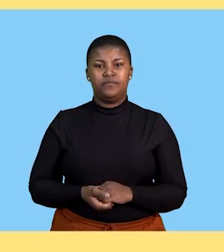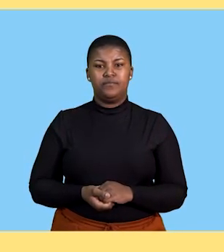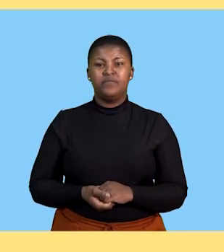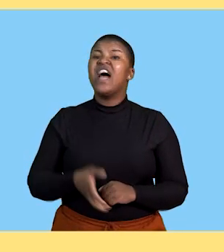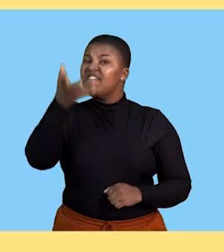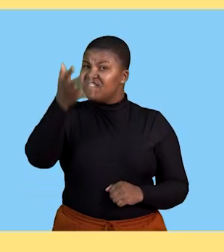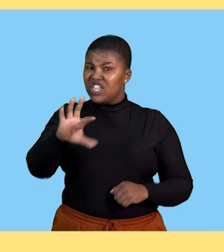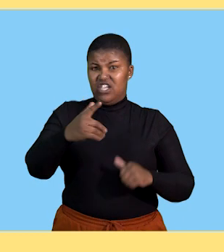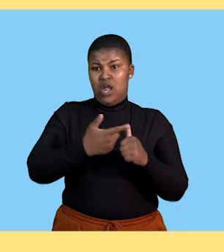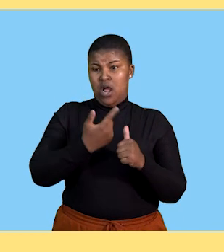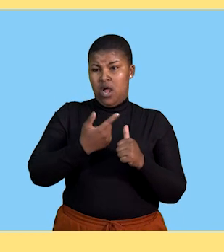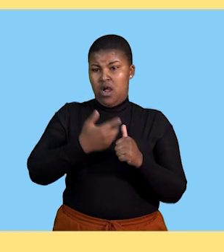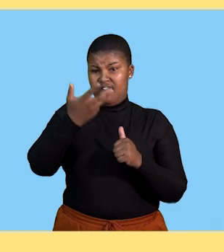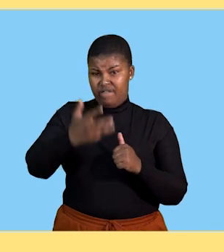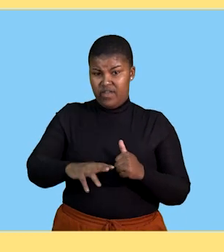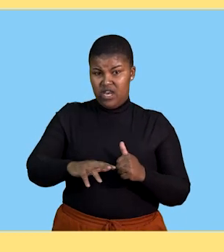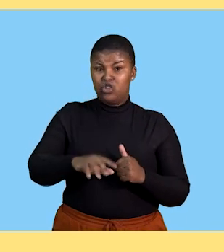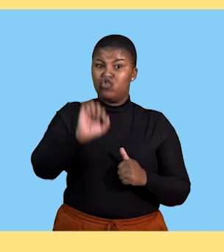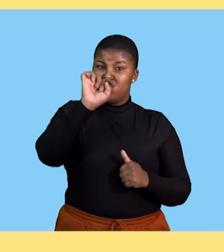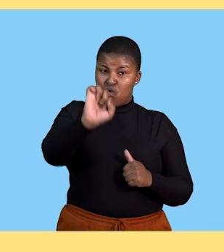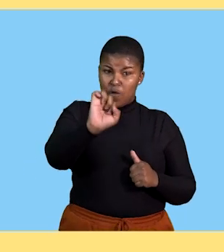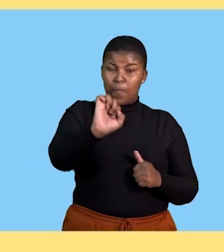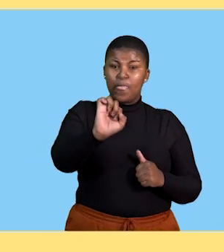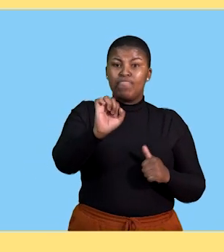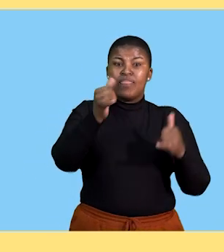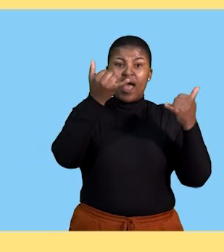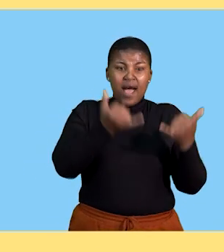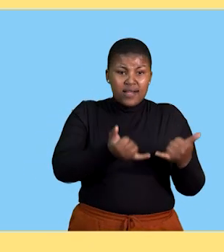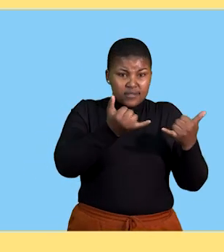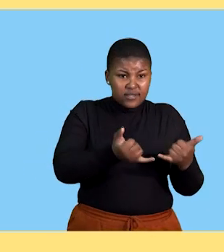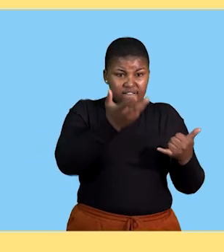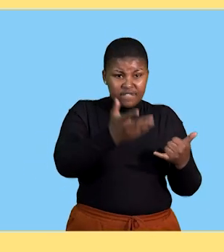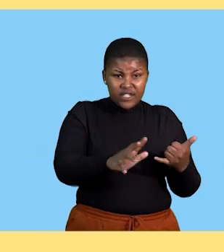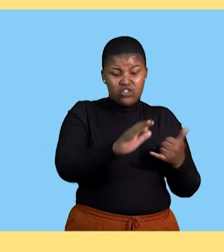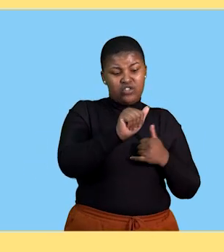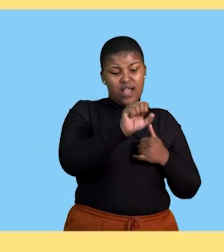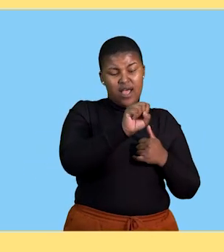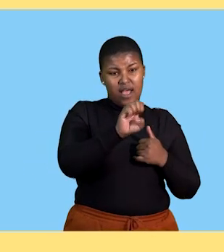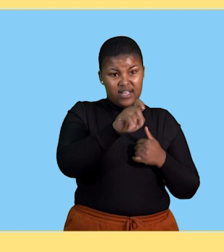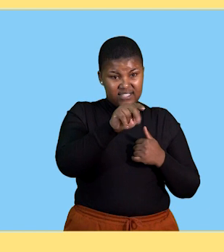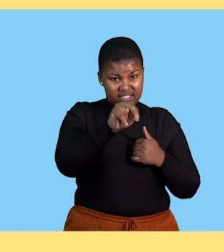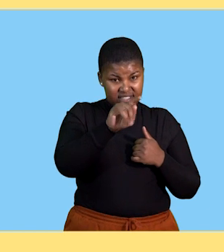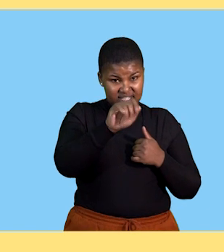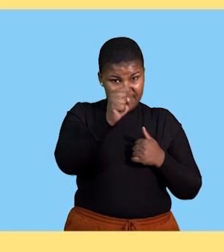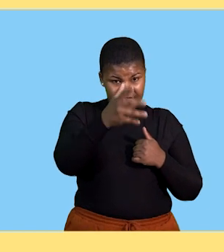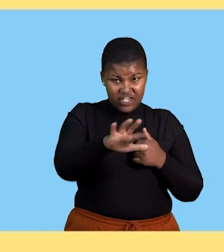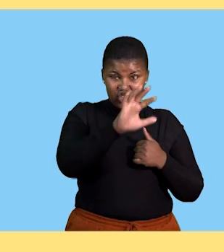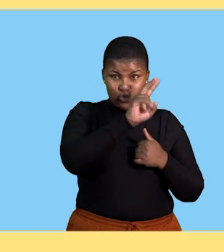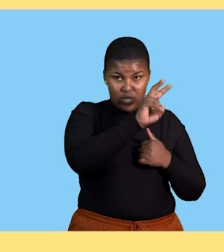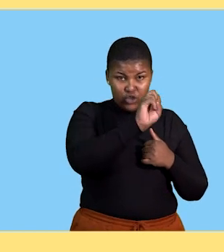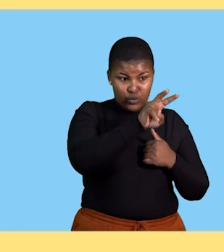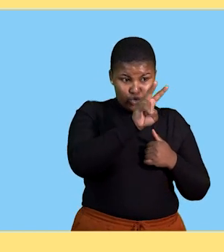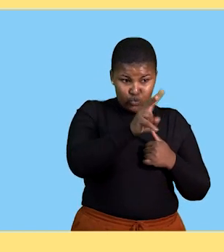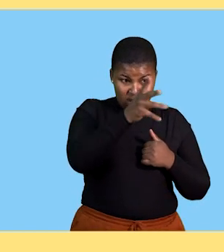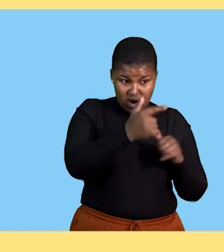Once you have calculated your asset test ratio for the year 2022, you now need to go and calculate for the